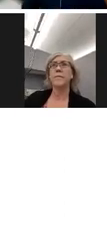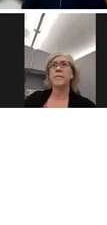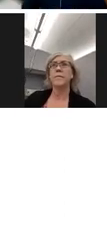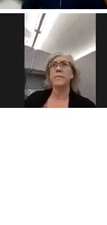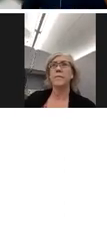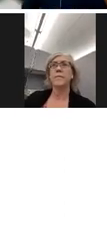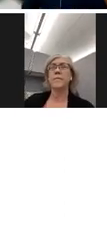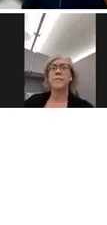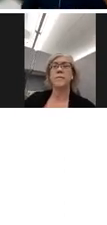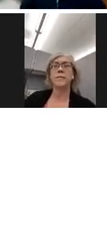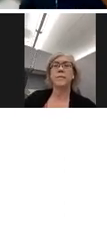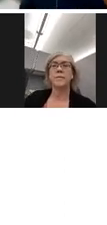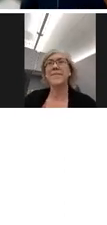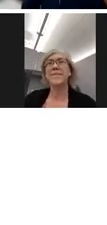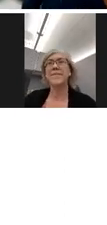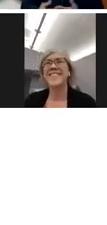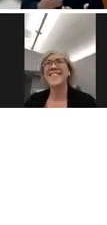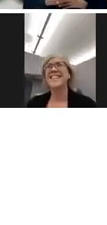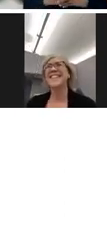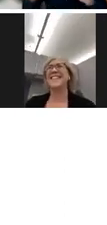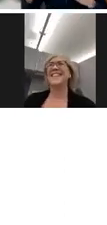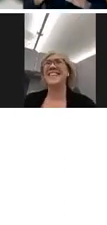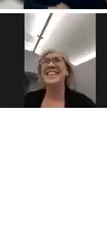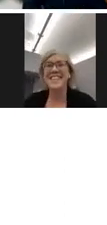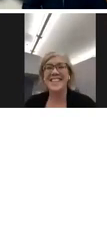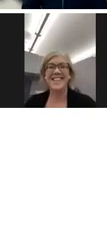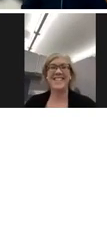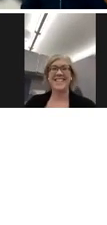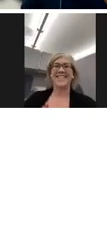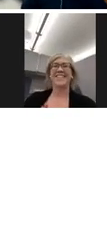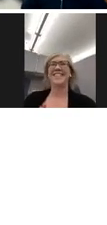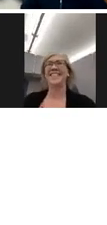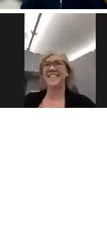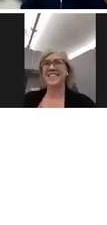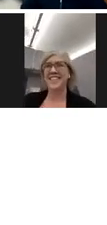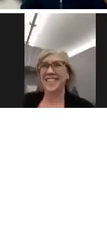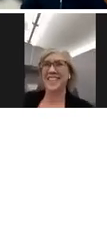I was on mute, William. Okay, I'm sorry. I thought that was my part. Go ahead, Terry.